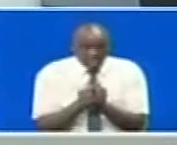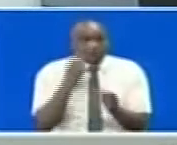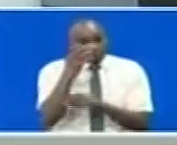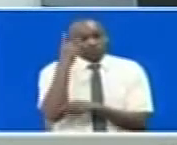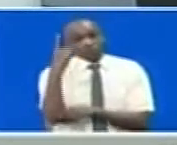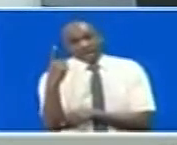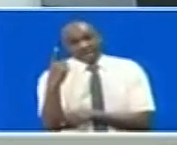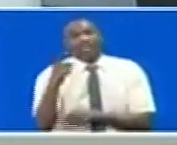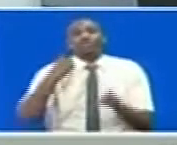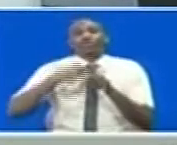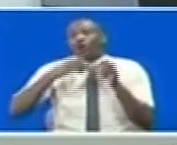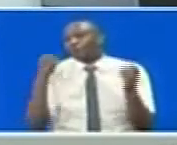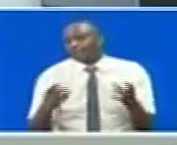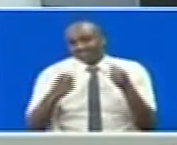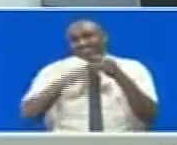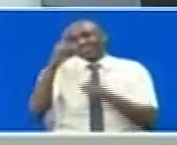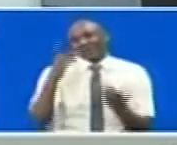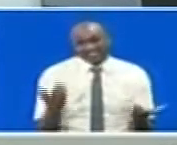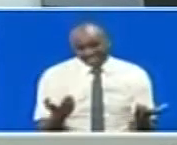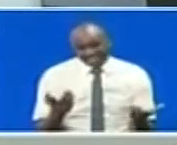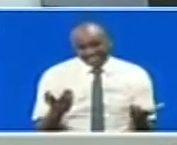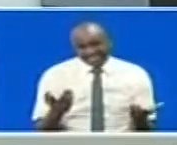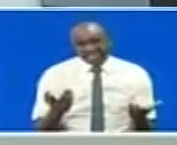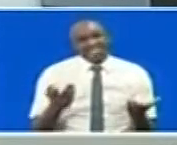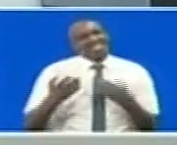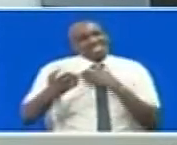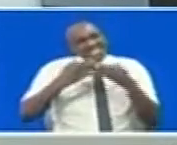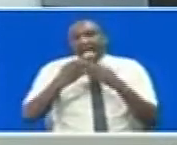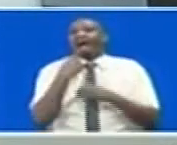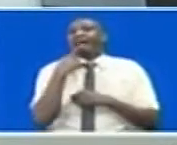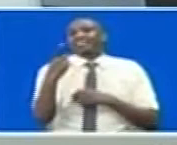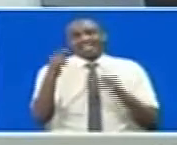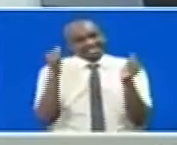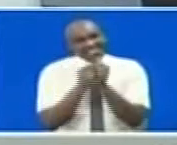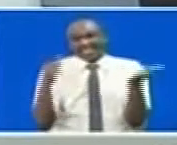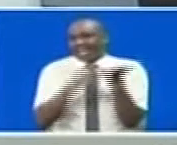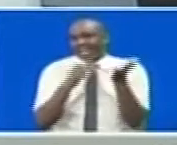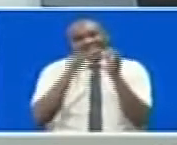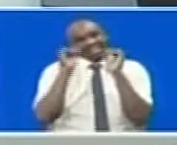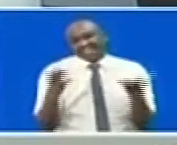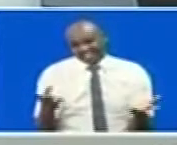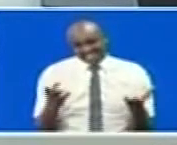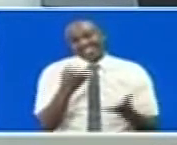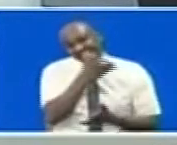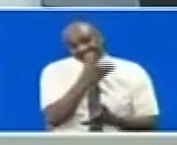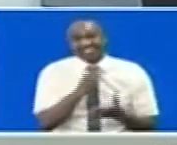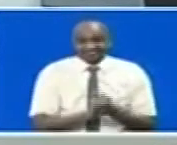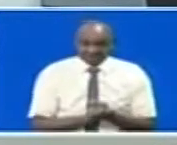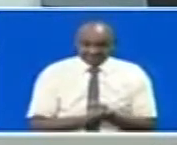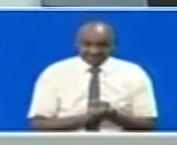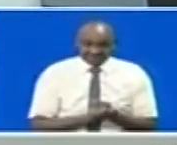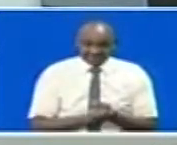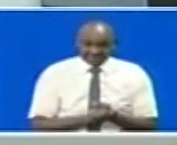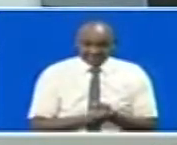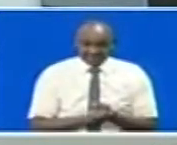41, the total would come to 61. Nowhere near the 110 that is already in place in